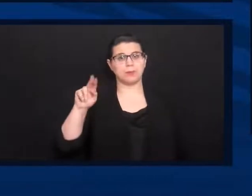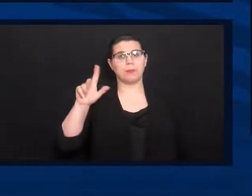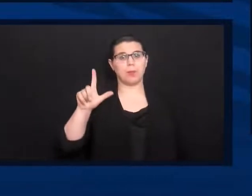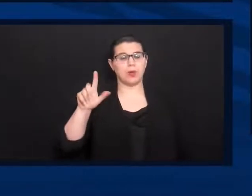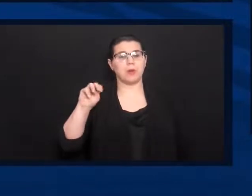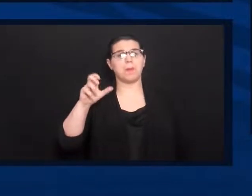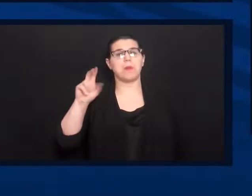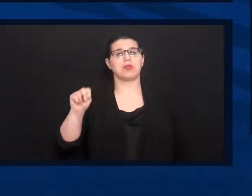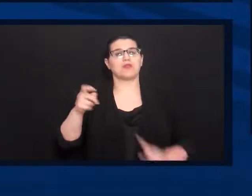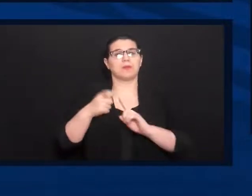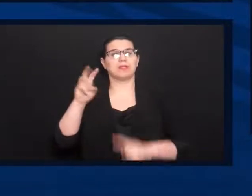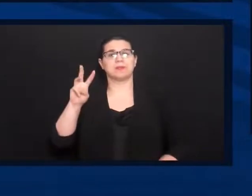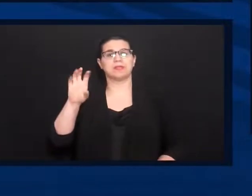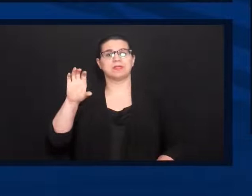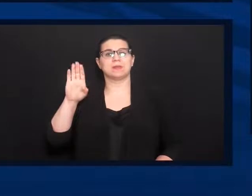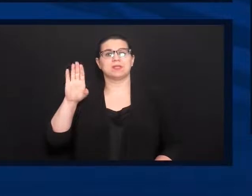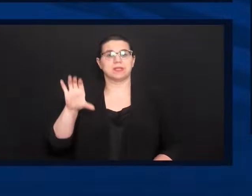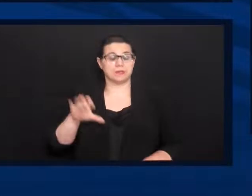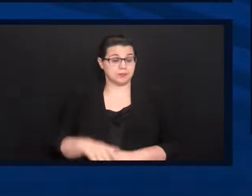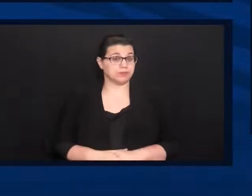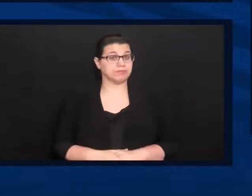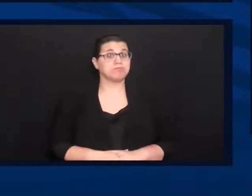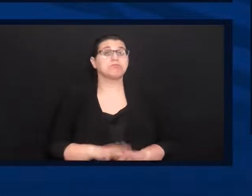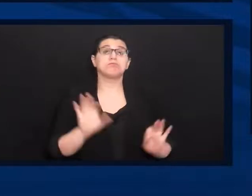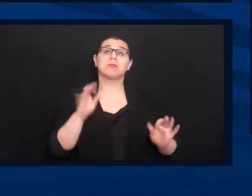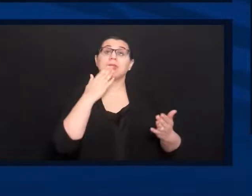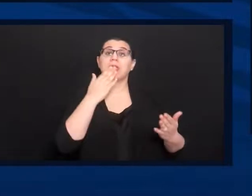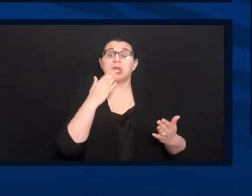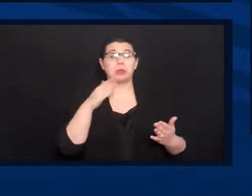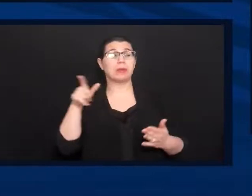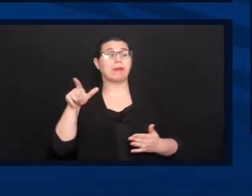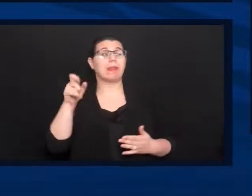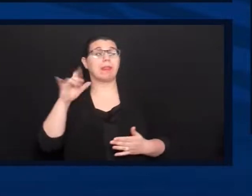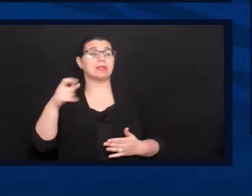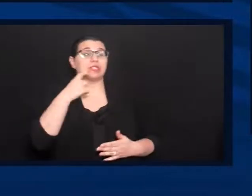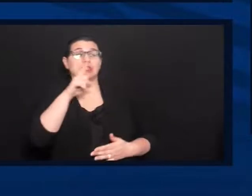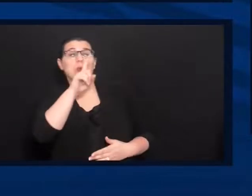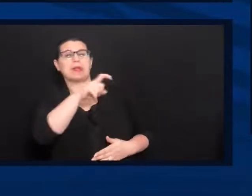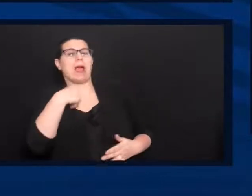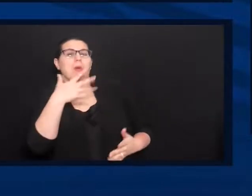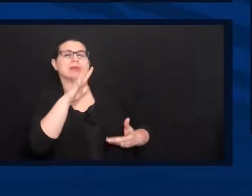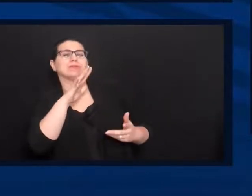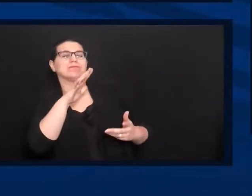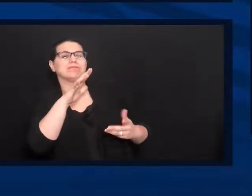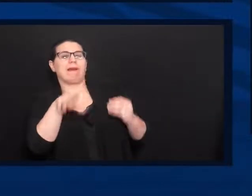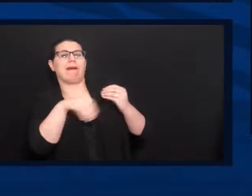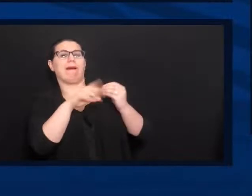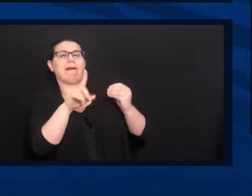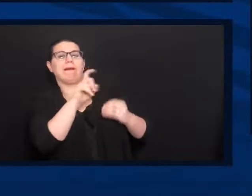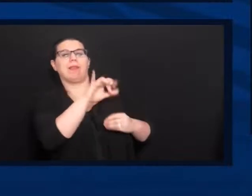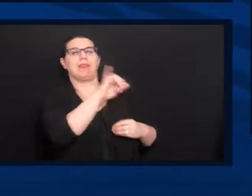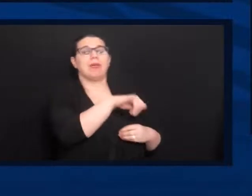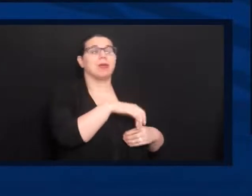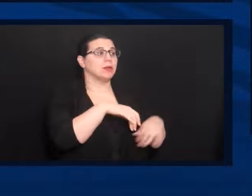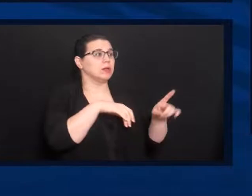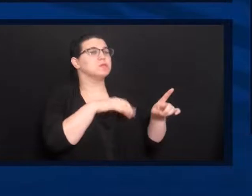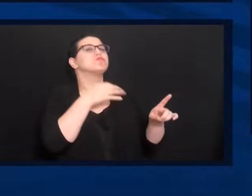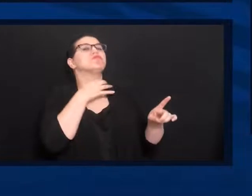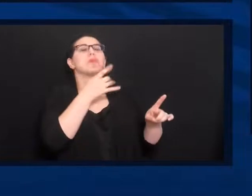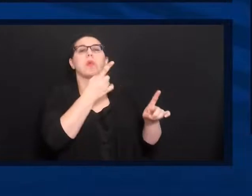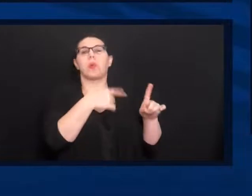Thank you. And Governor, I'm going to follow up on Lindsay's question a little bit. When does your office or you